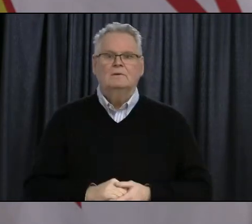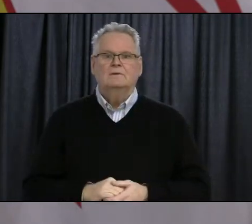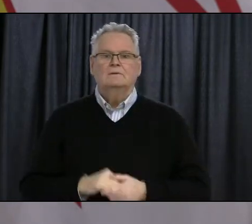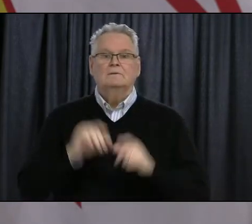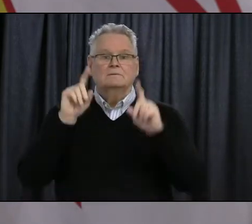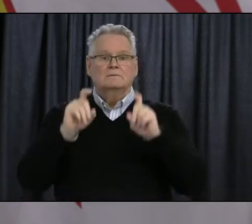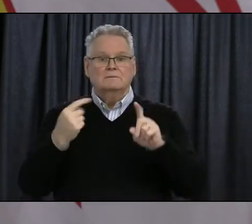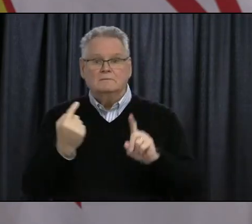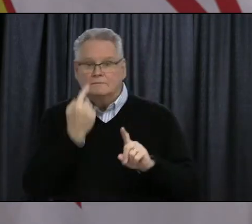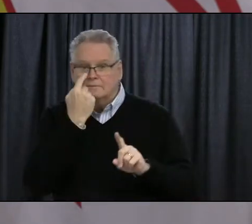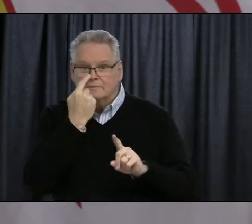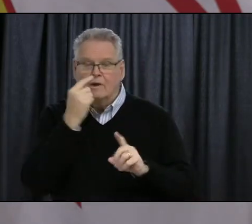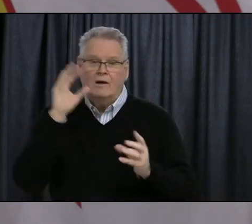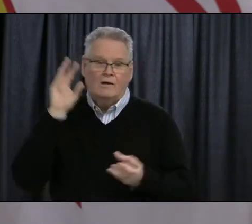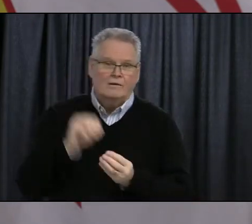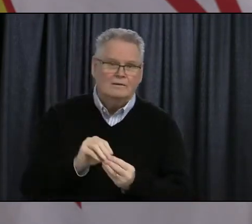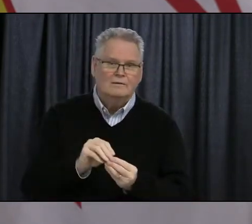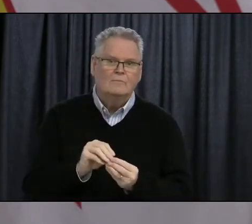76,969 people.